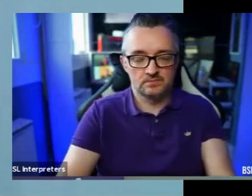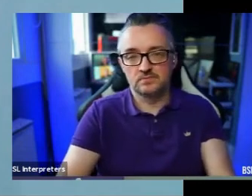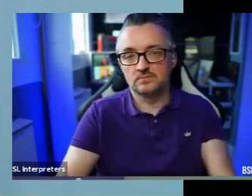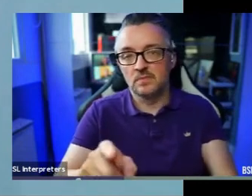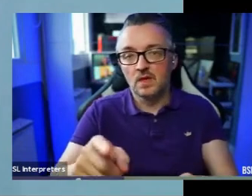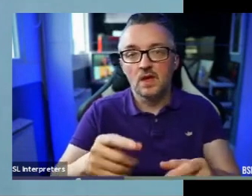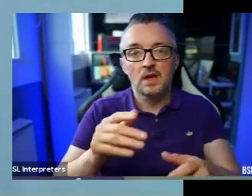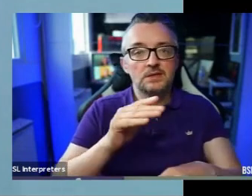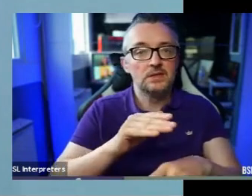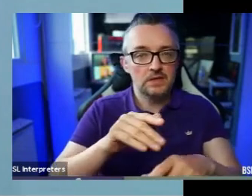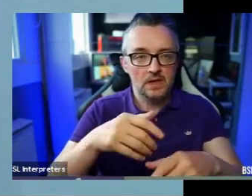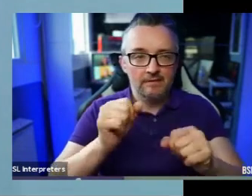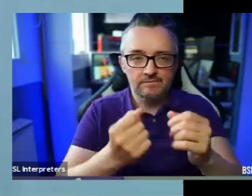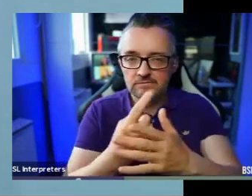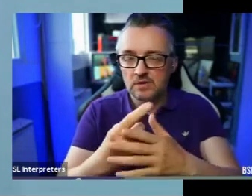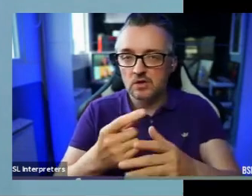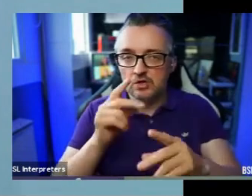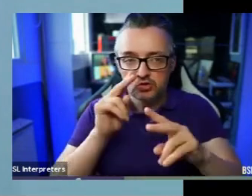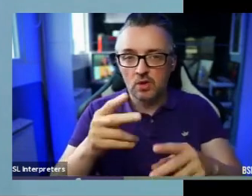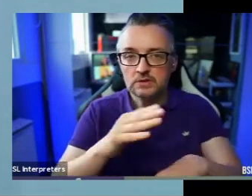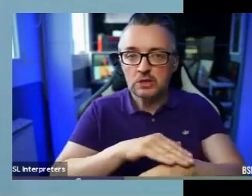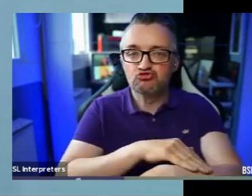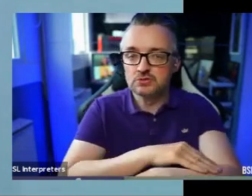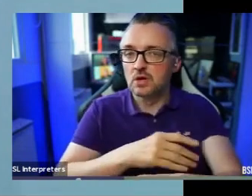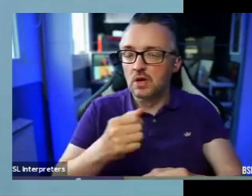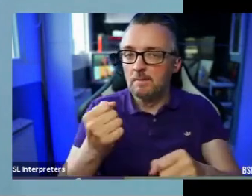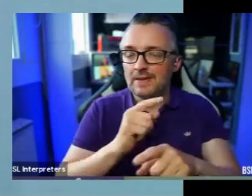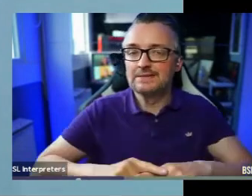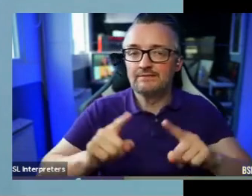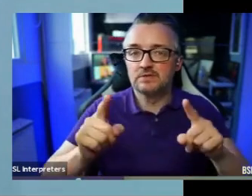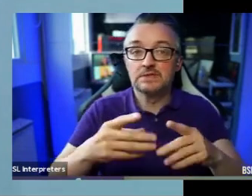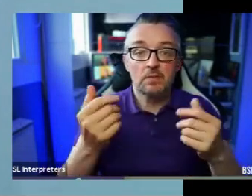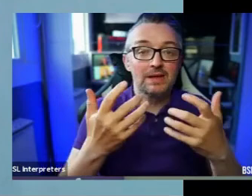touches are making a difference. So we're seeing new technology emerge where